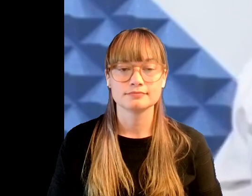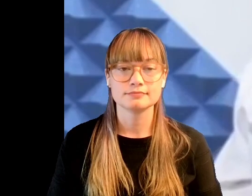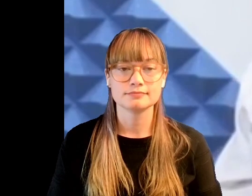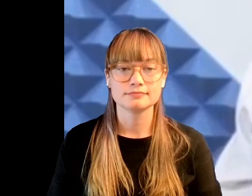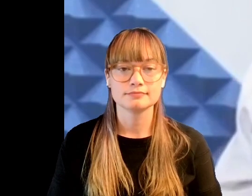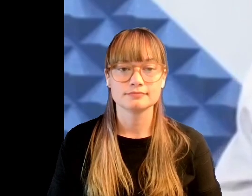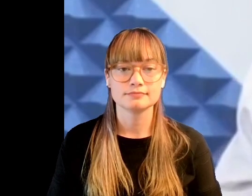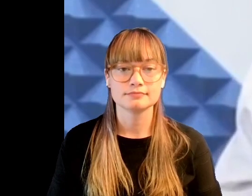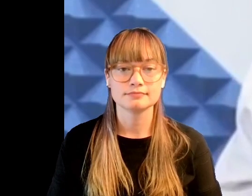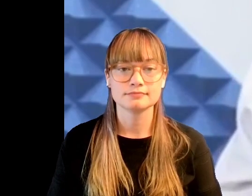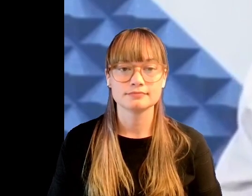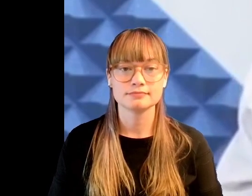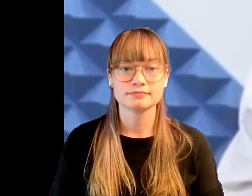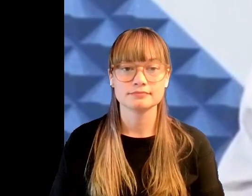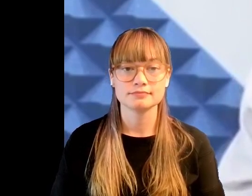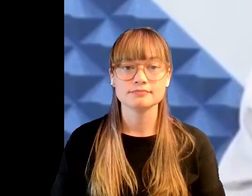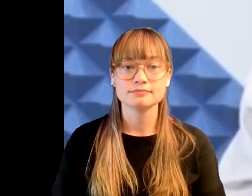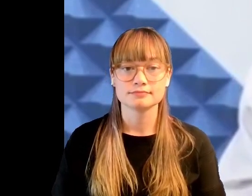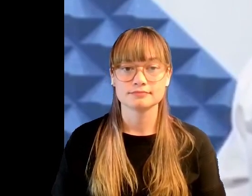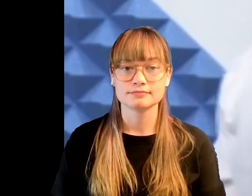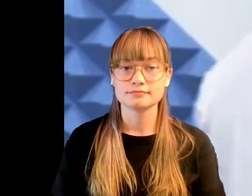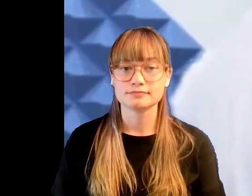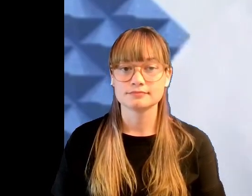Now our y values